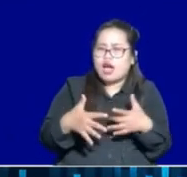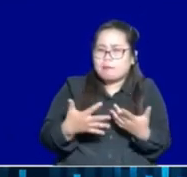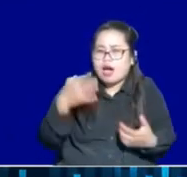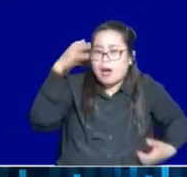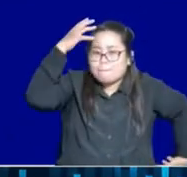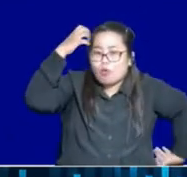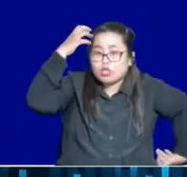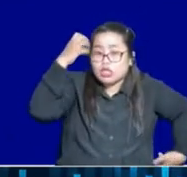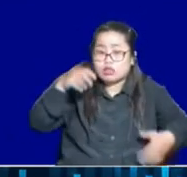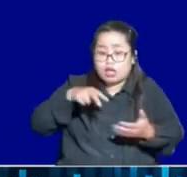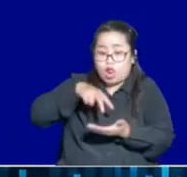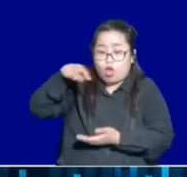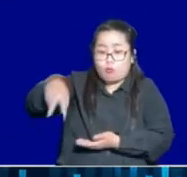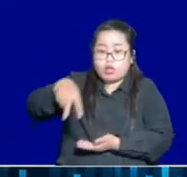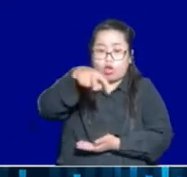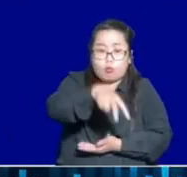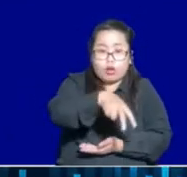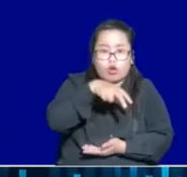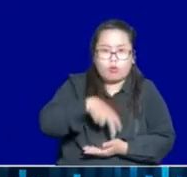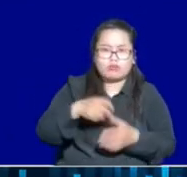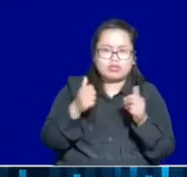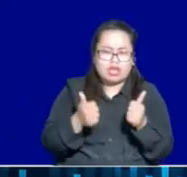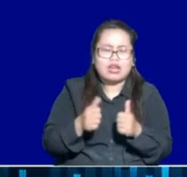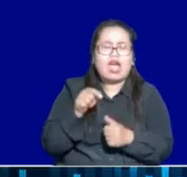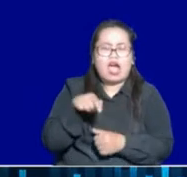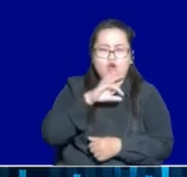do. What you have here is the